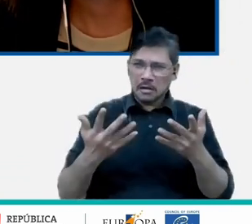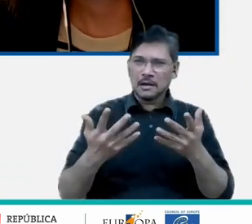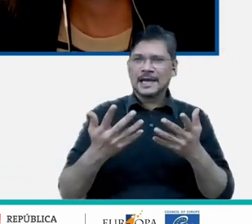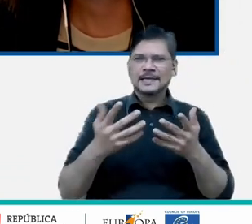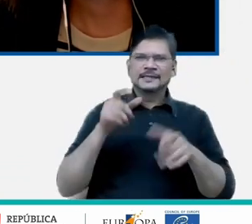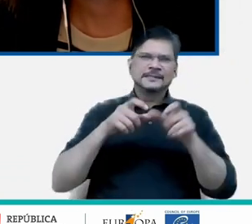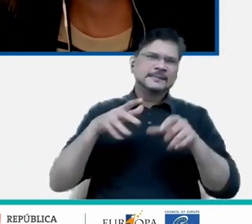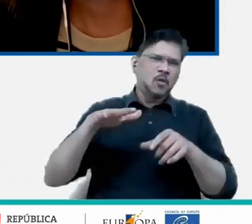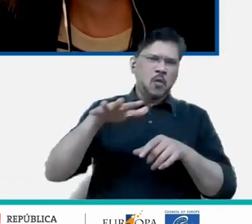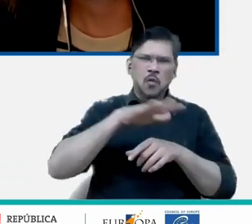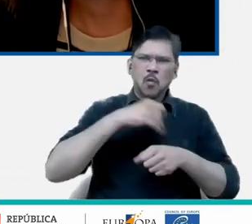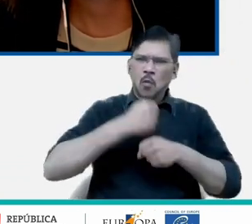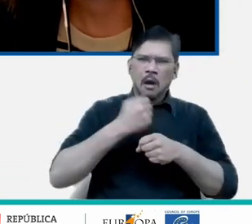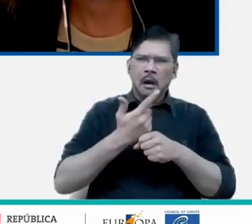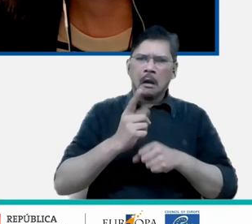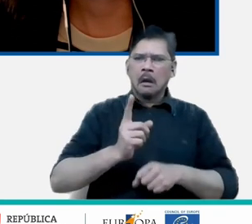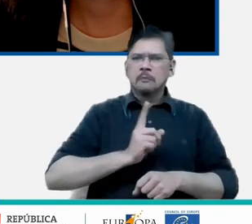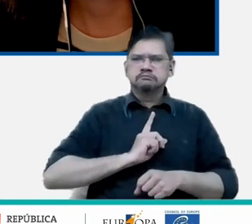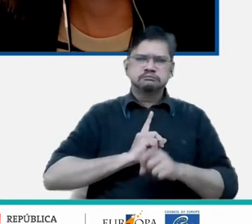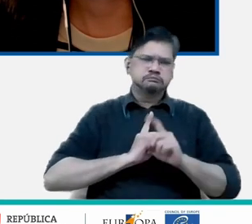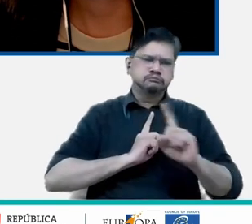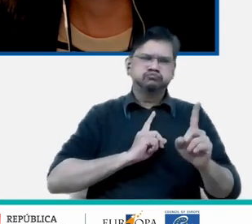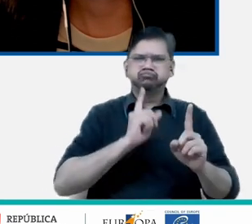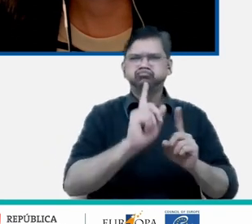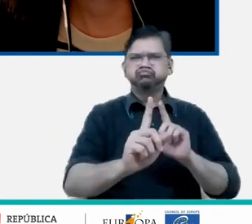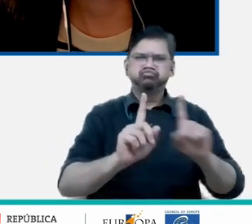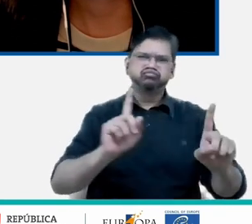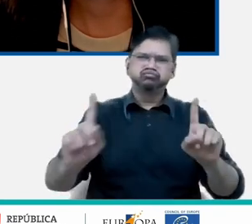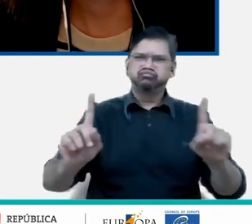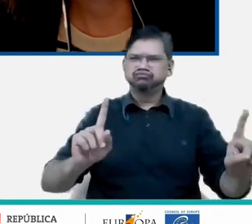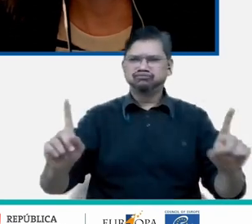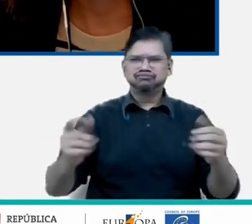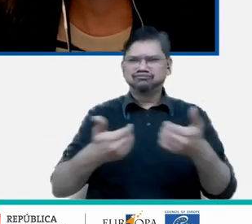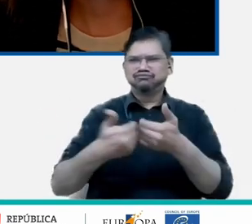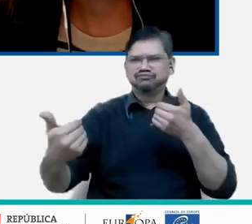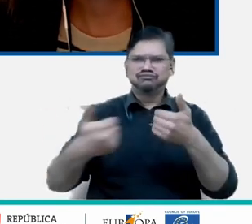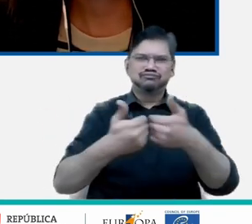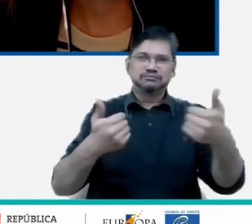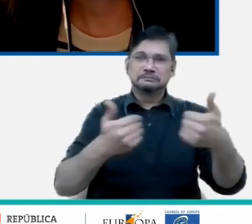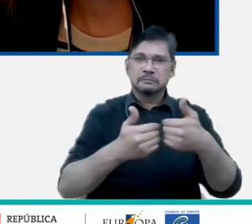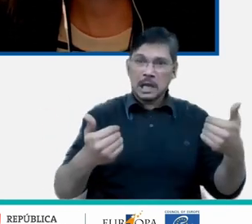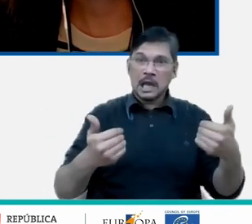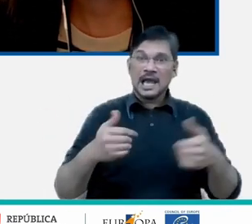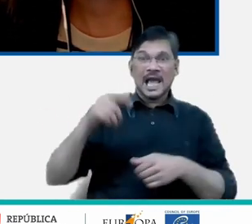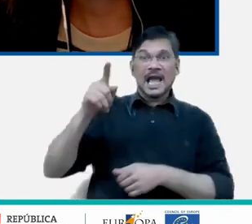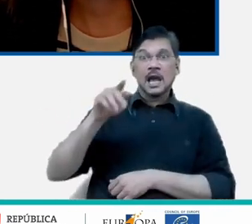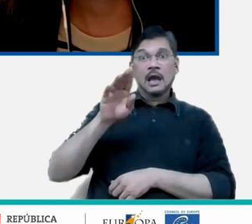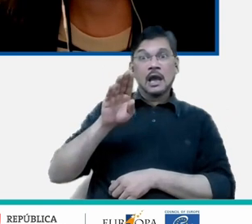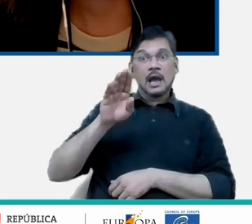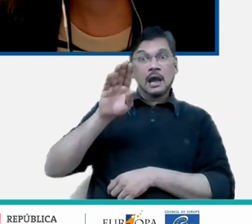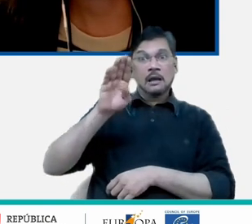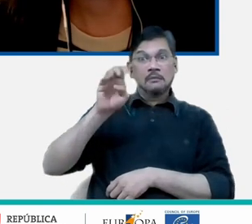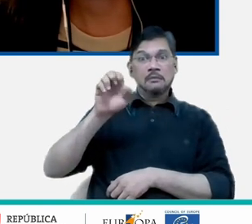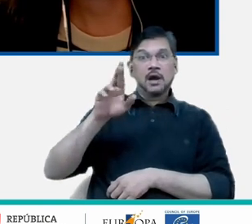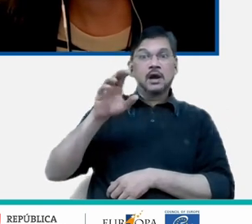Ares, how do you manage to work in an integrated way in Barcelona to mainstream resilience in different areas